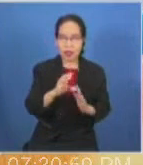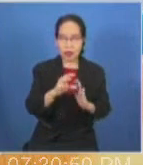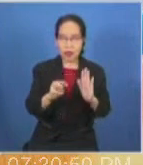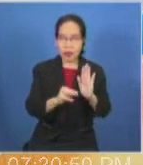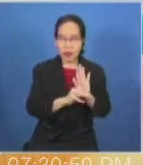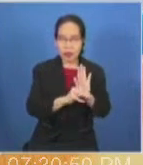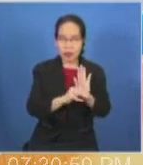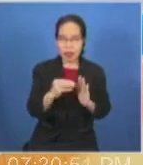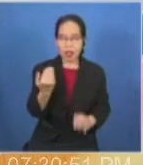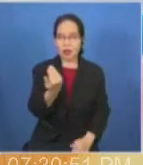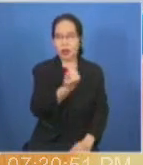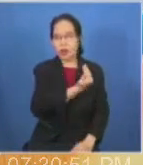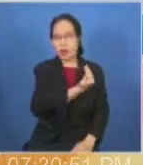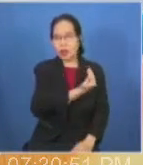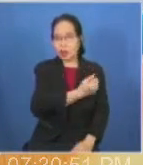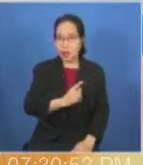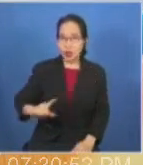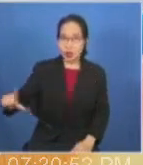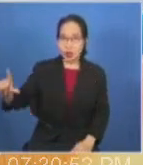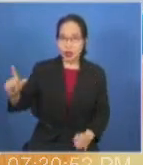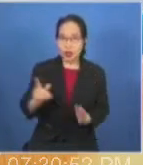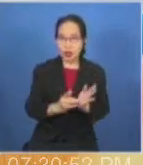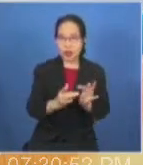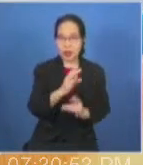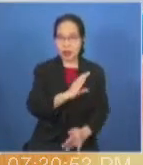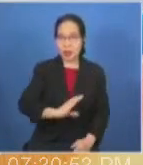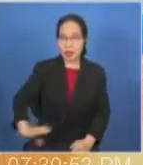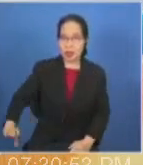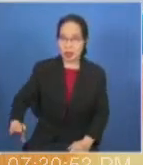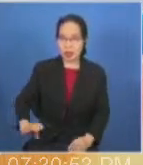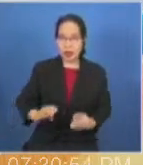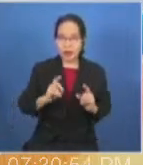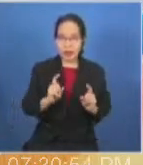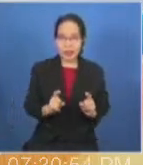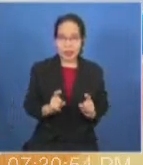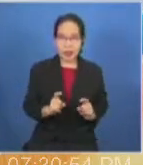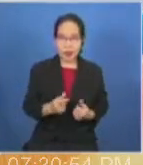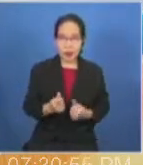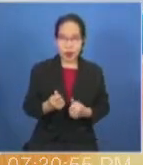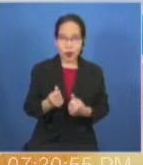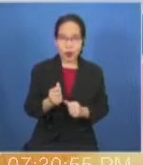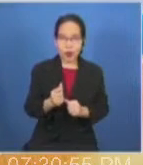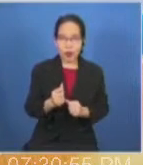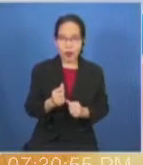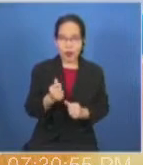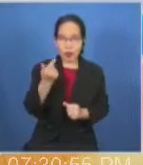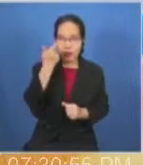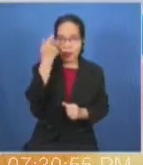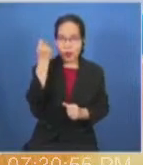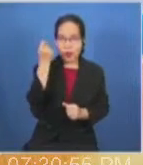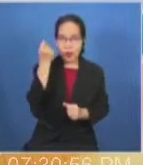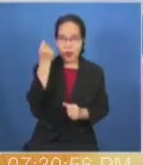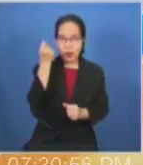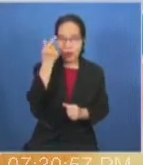that we submit ourselves to the law of our Lord Jesus Christ that we should follow.